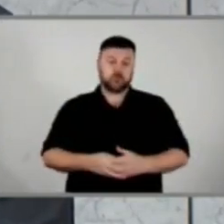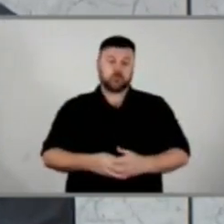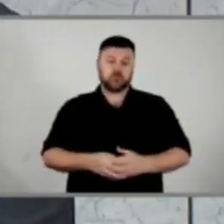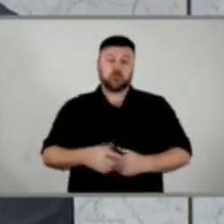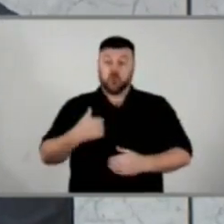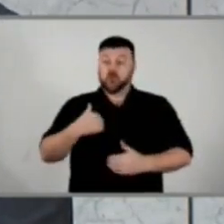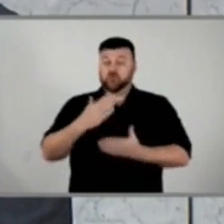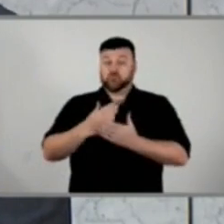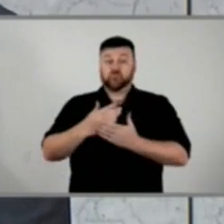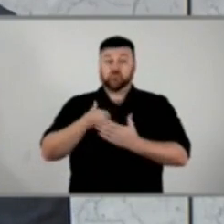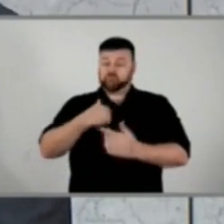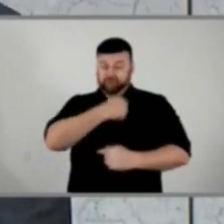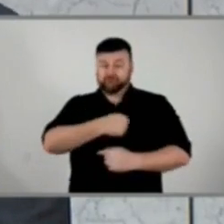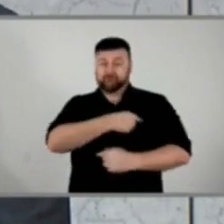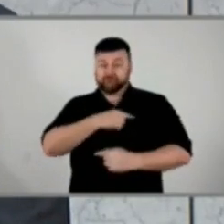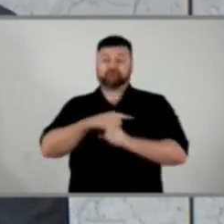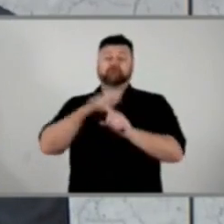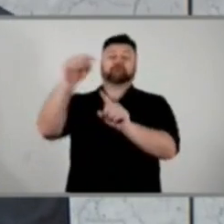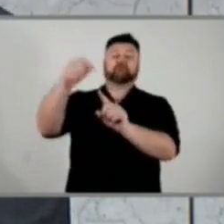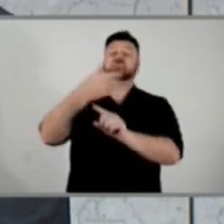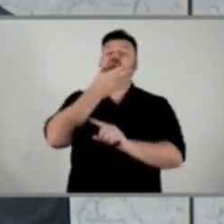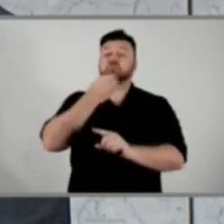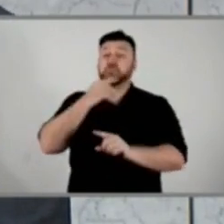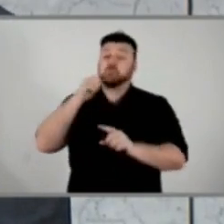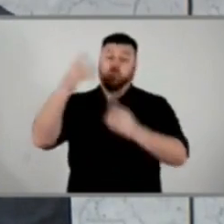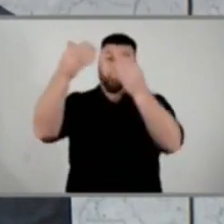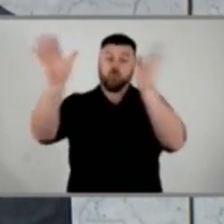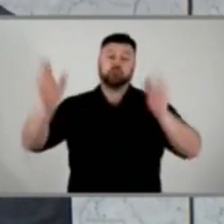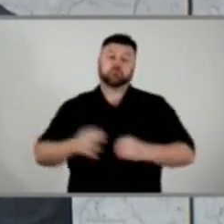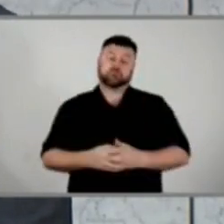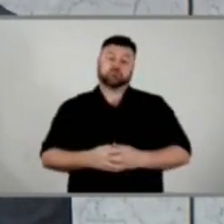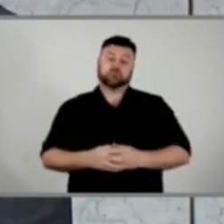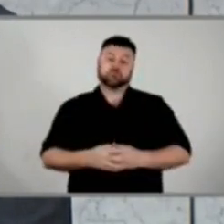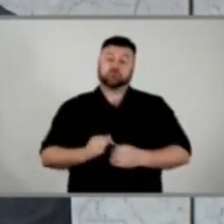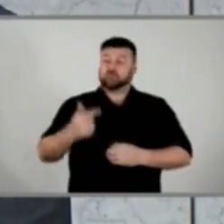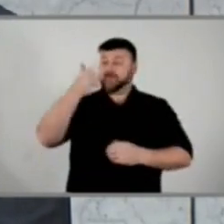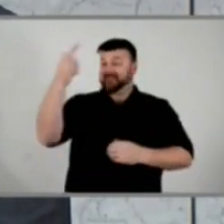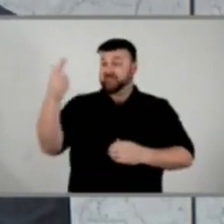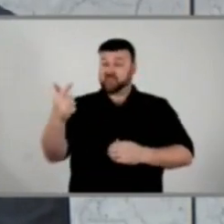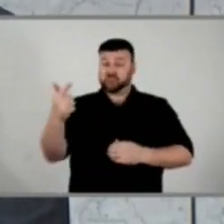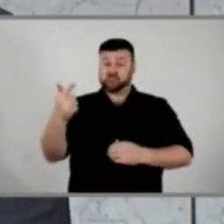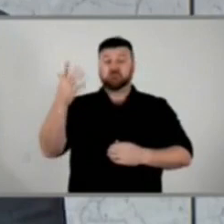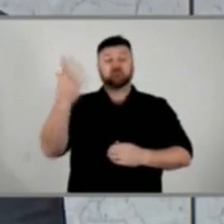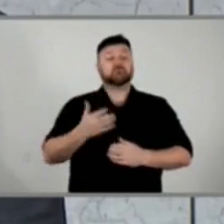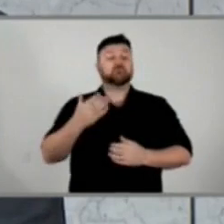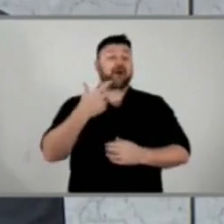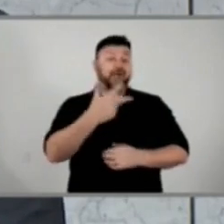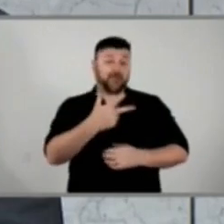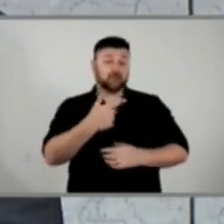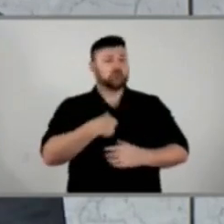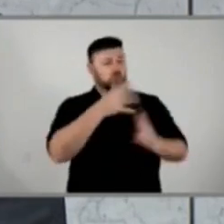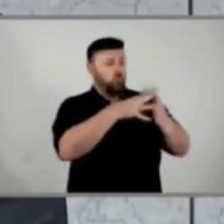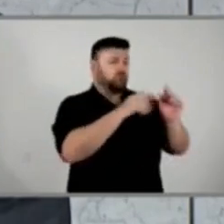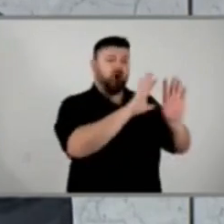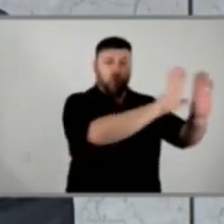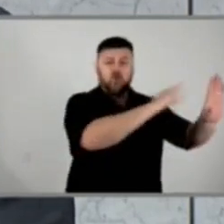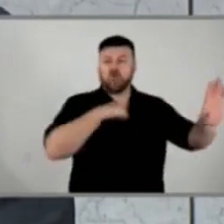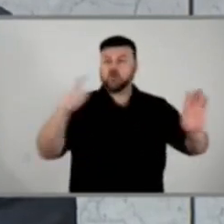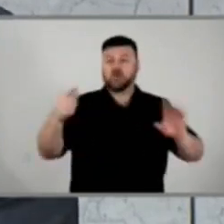year. Certainly 7 out of the 8 states and territories will be open, and that'll be a great day for Australia. You never know. It might be